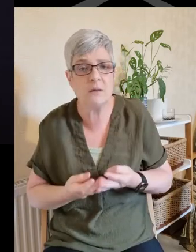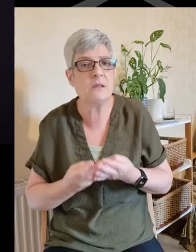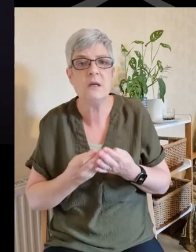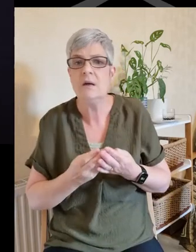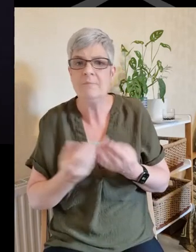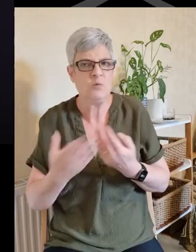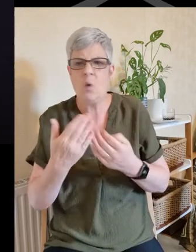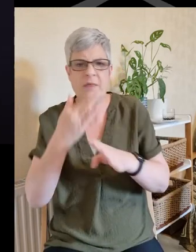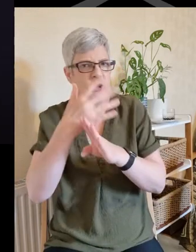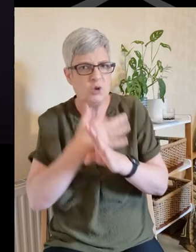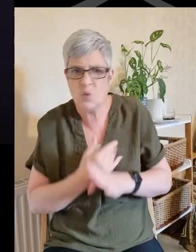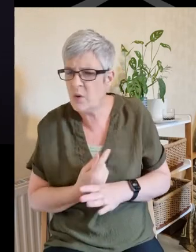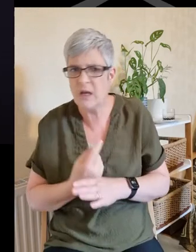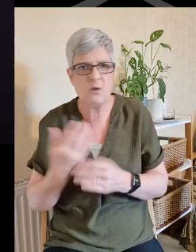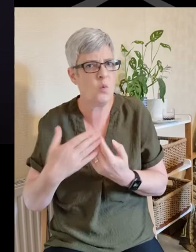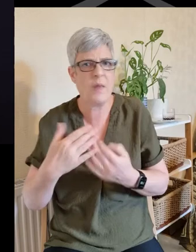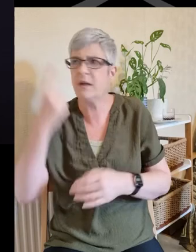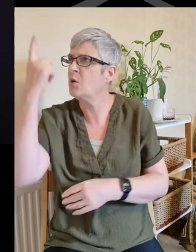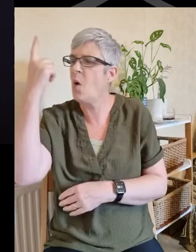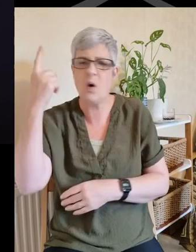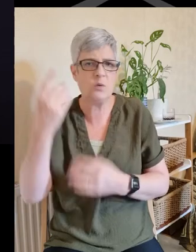other God, no other alternative.